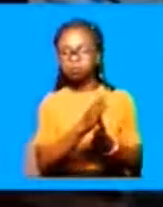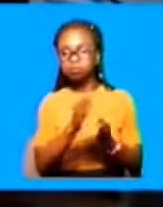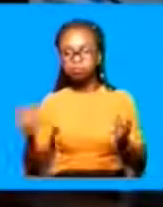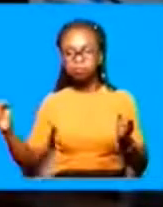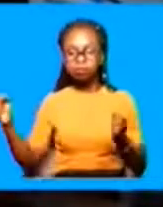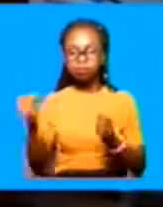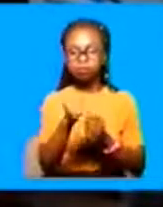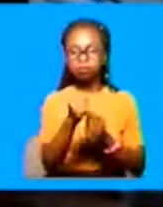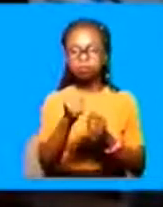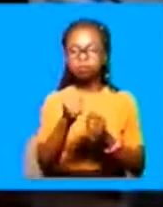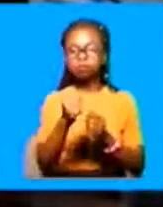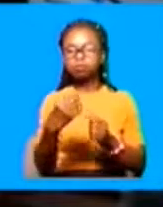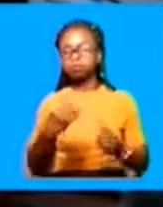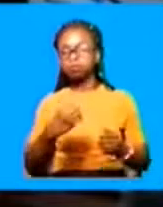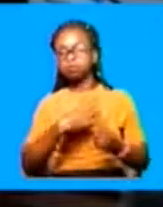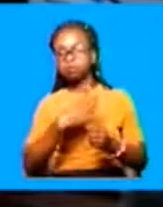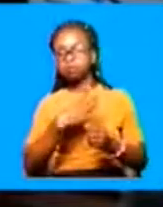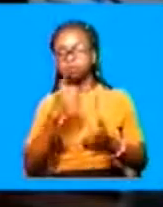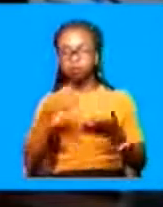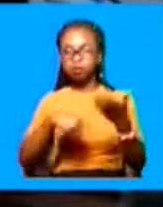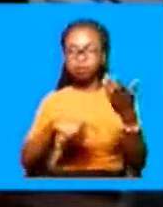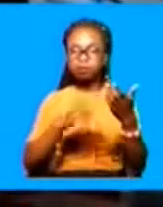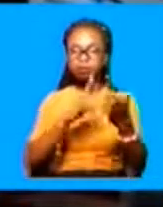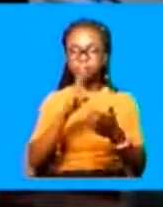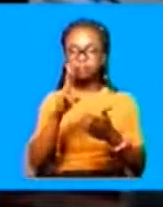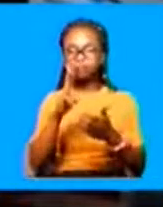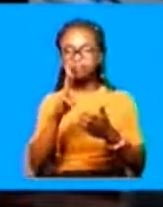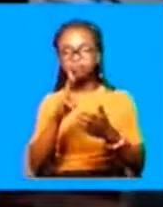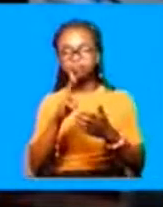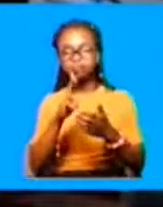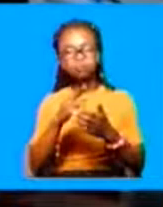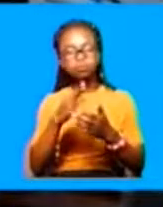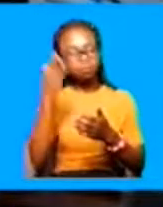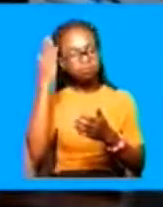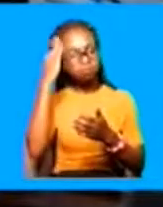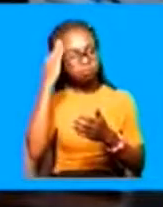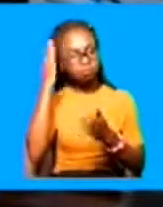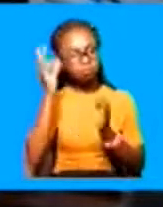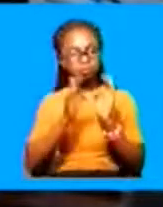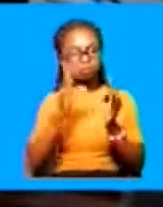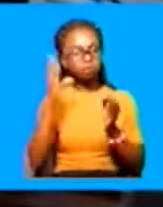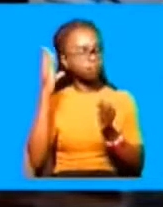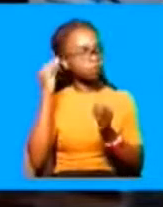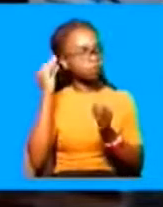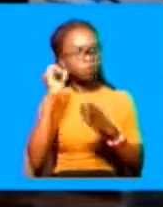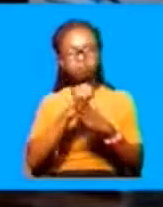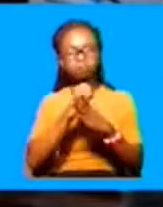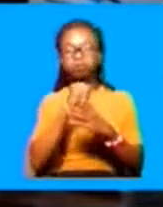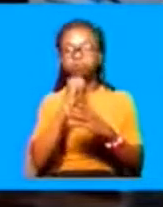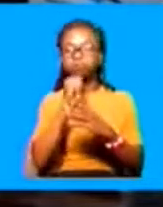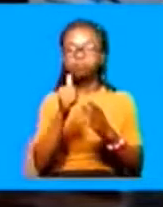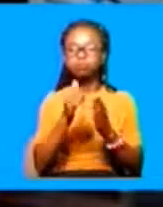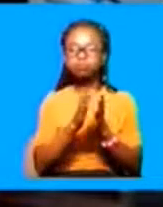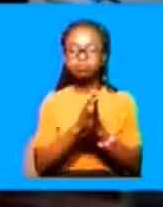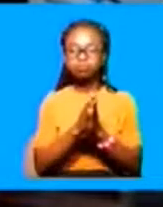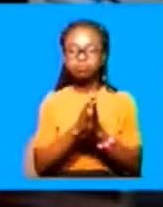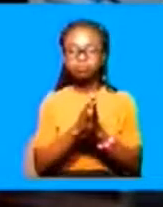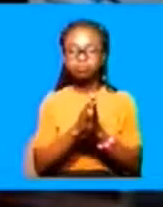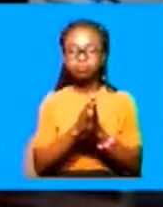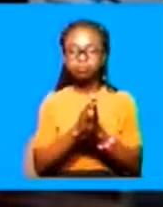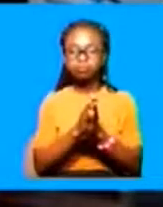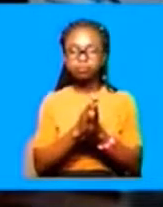ma obuoge. Mago gik nyalo fwenyo godo nyathi ka nyathi winjo kata ok winjo. Nyado ka nyathi bende